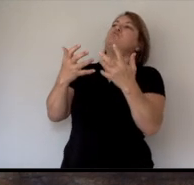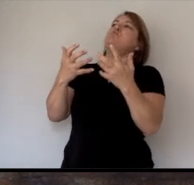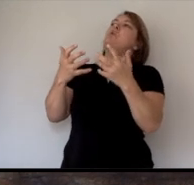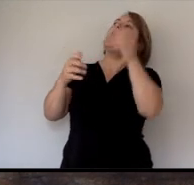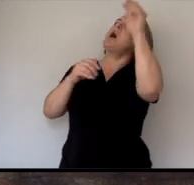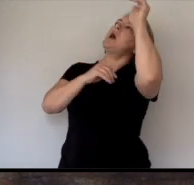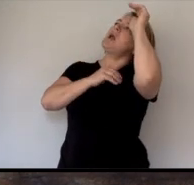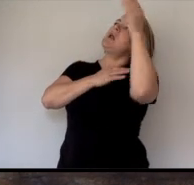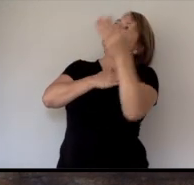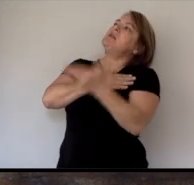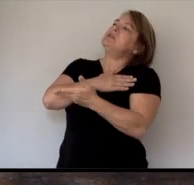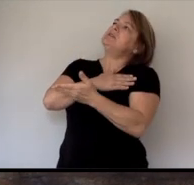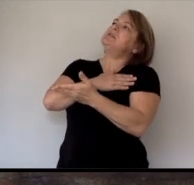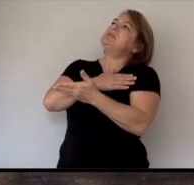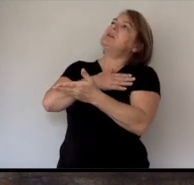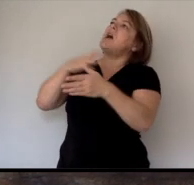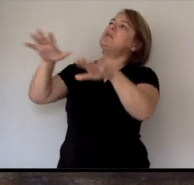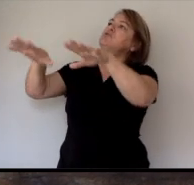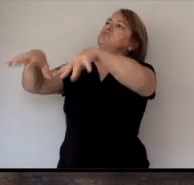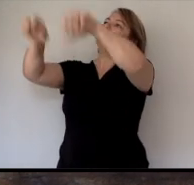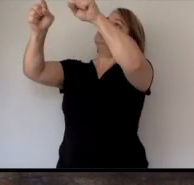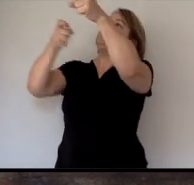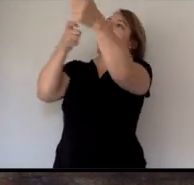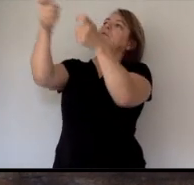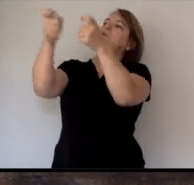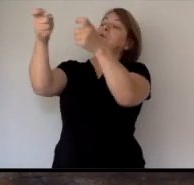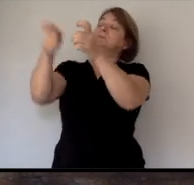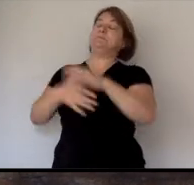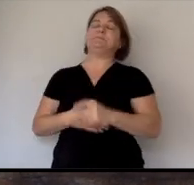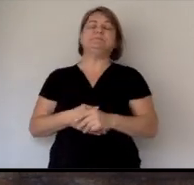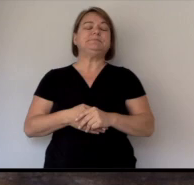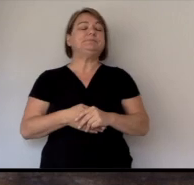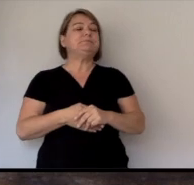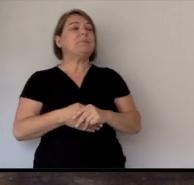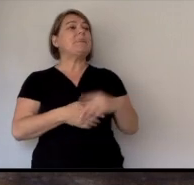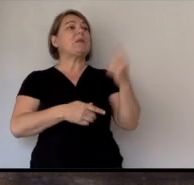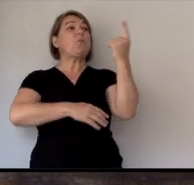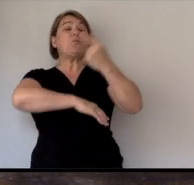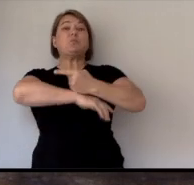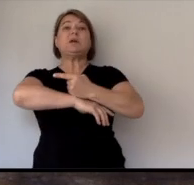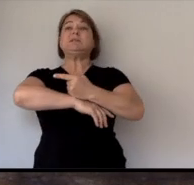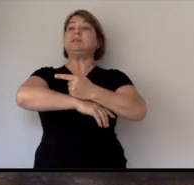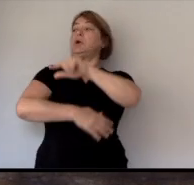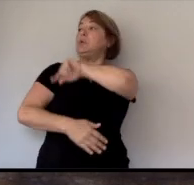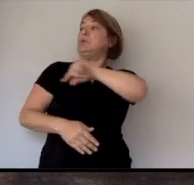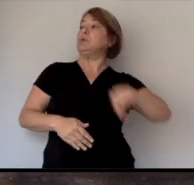Wake up, called the queen. We're going to have a little talk, you and I.